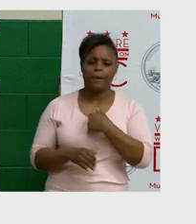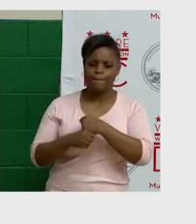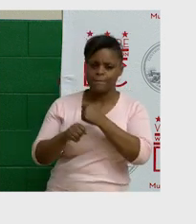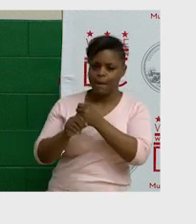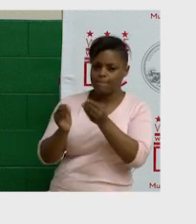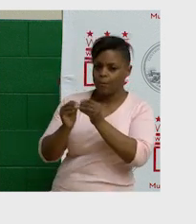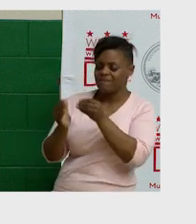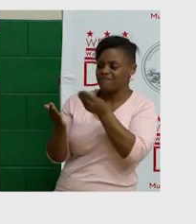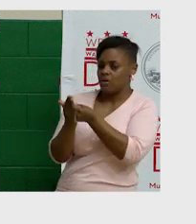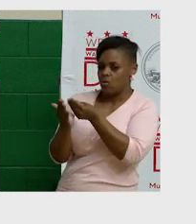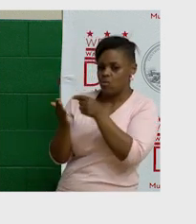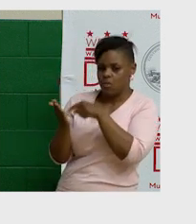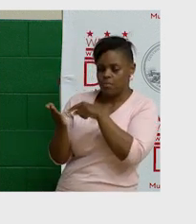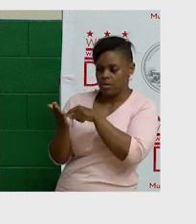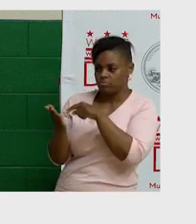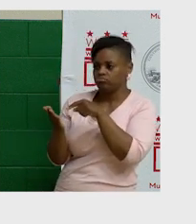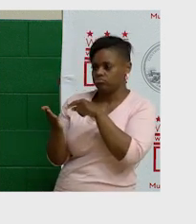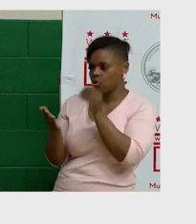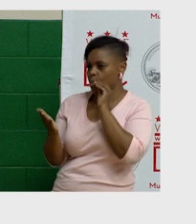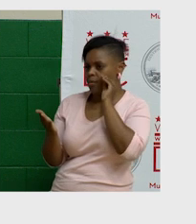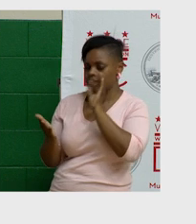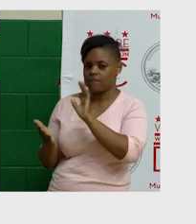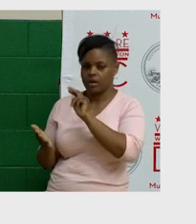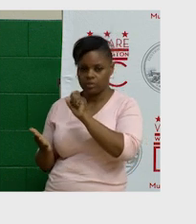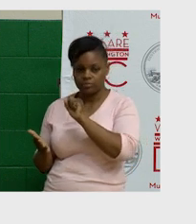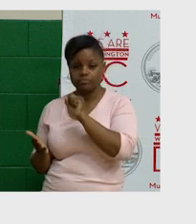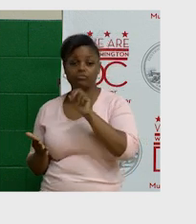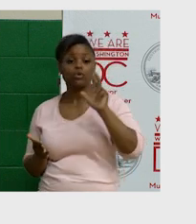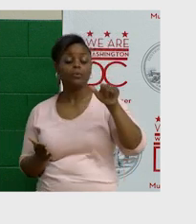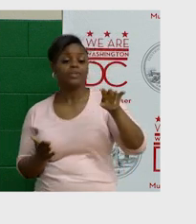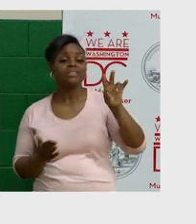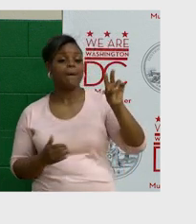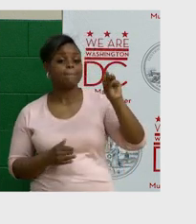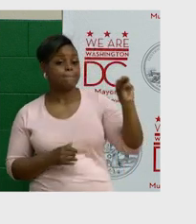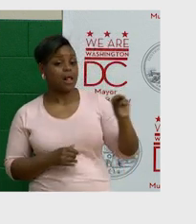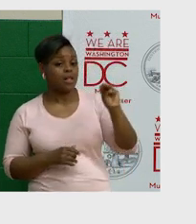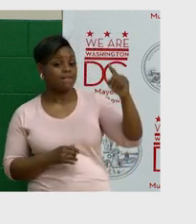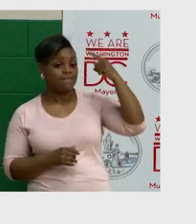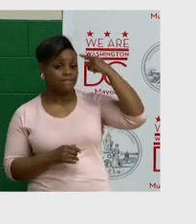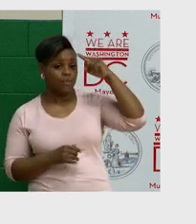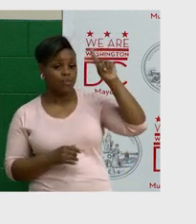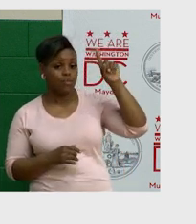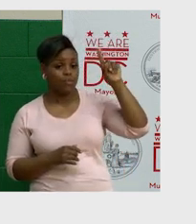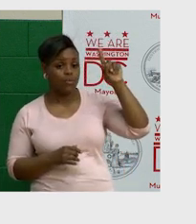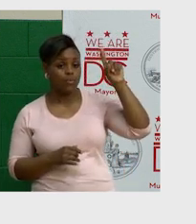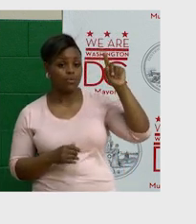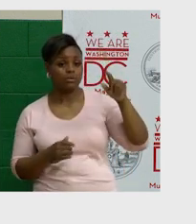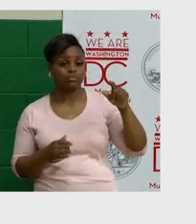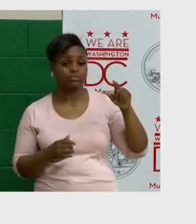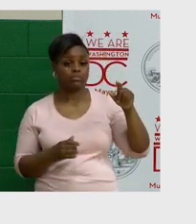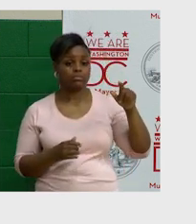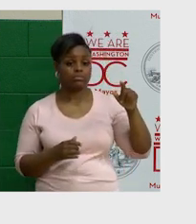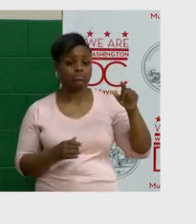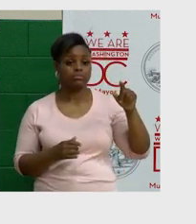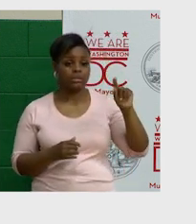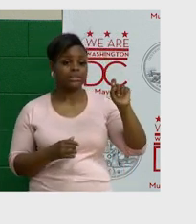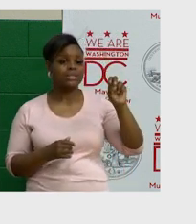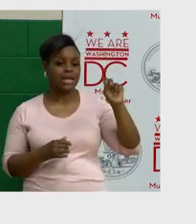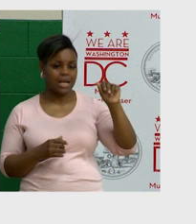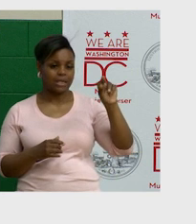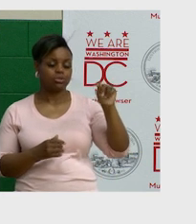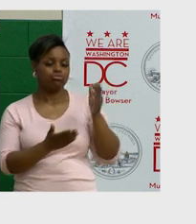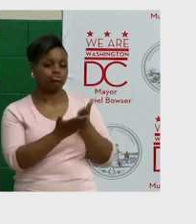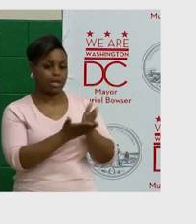$3.7 million to make sure that our tenants' rights are upheld. $10 million for the Housing Preservation Fund so that we can have existing housing